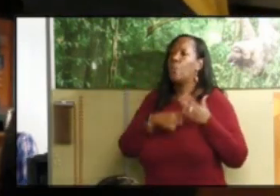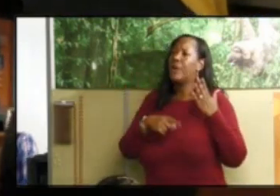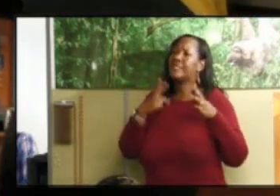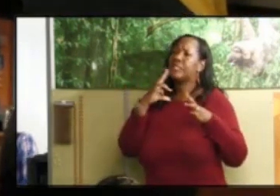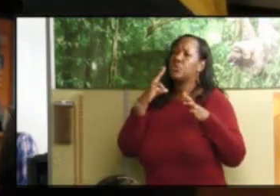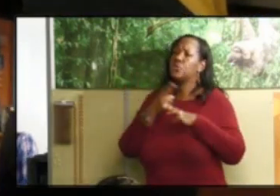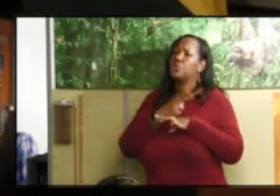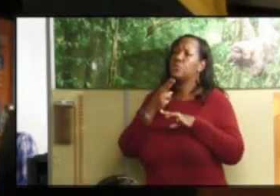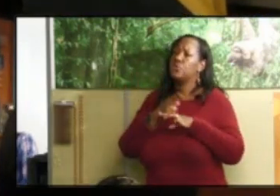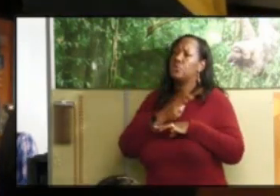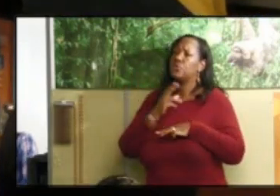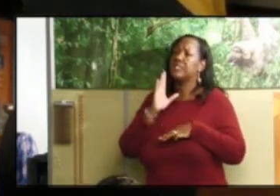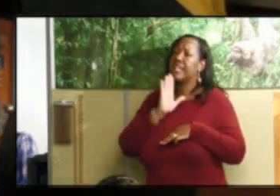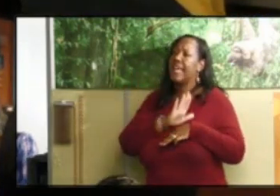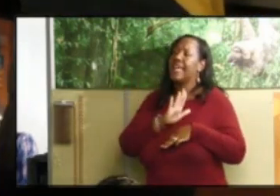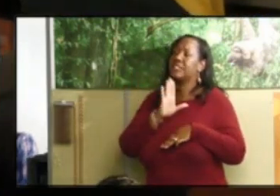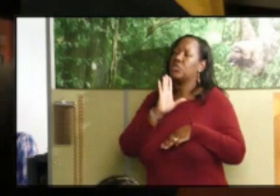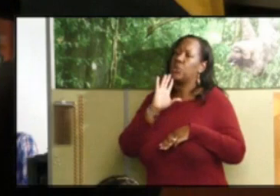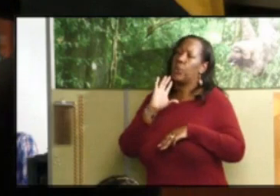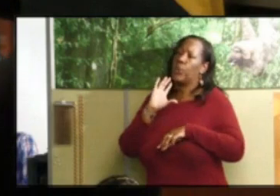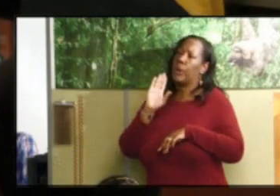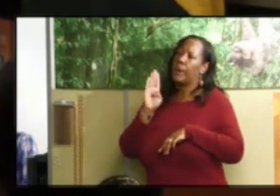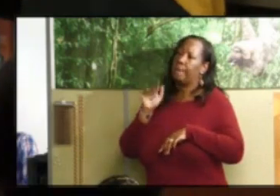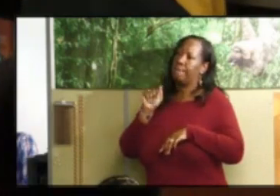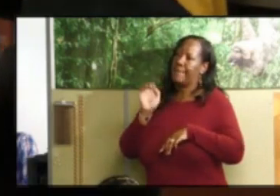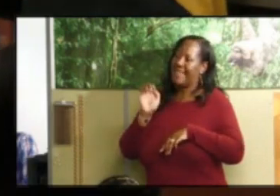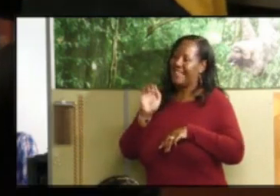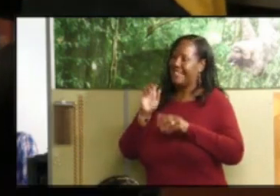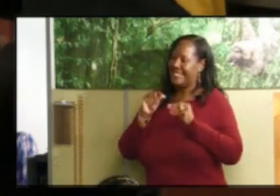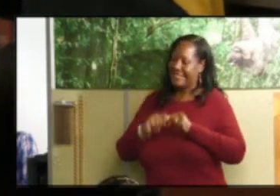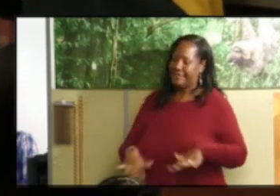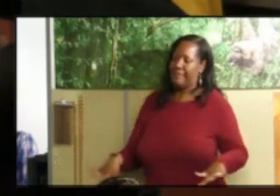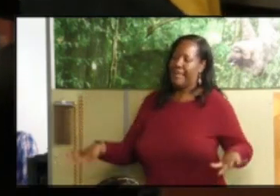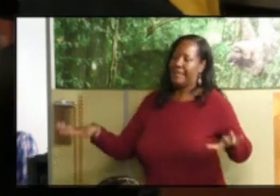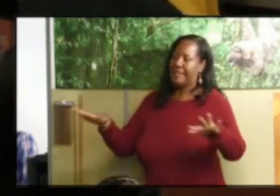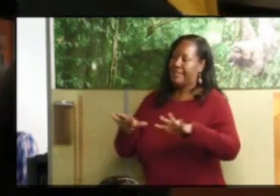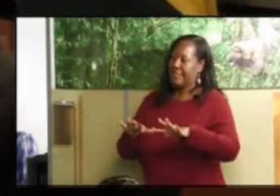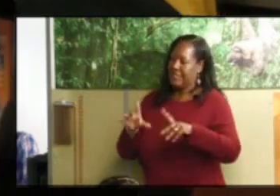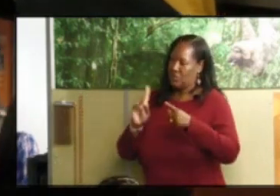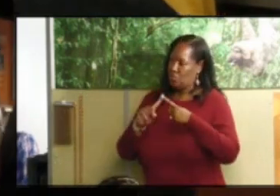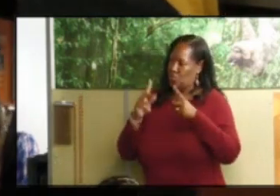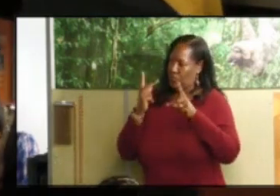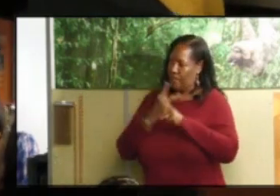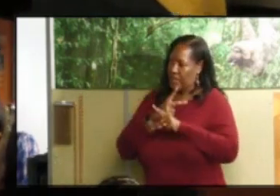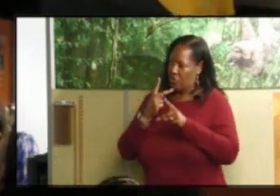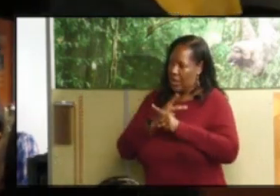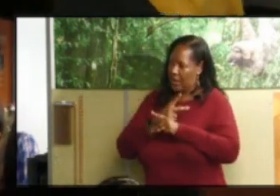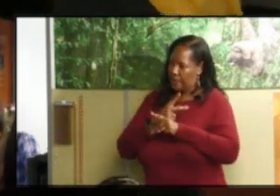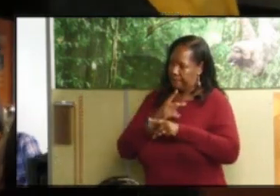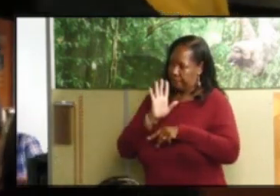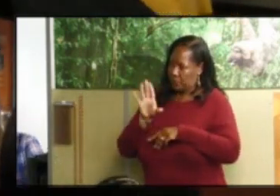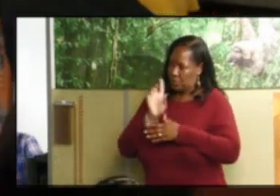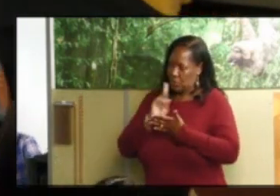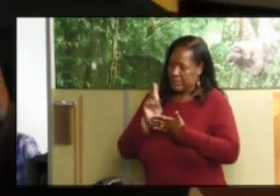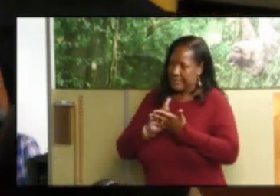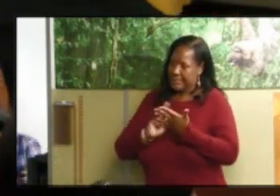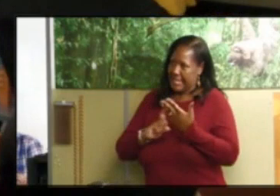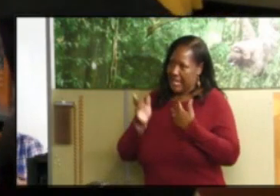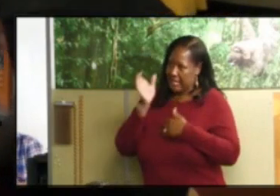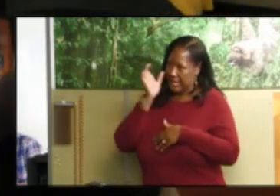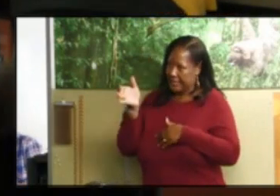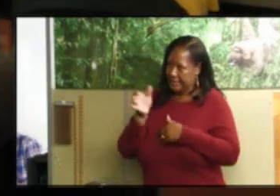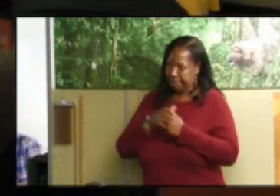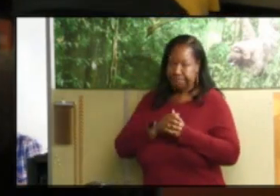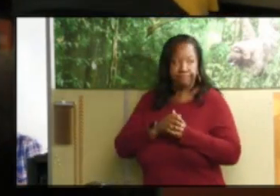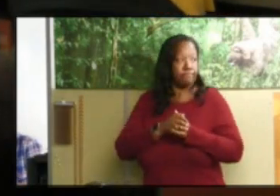as your base space and layout to figure out the design